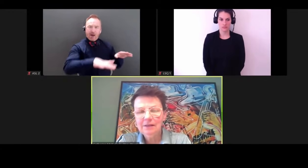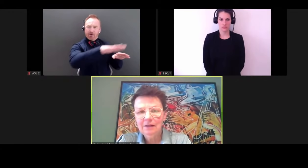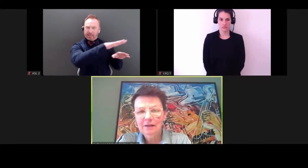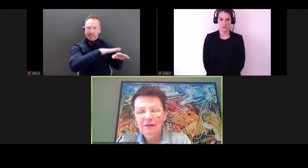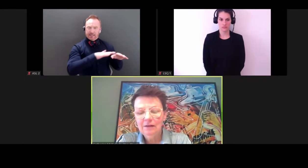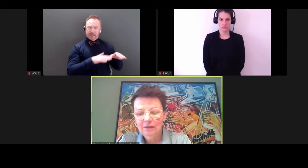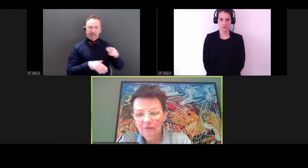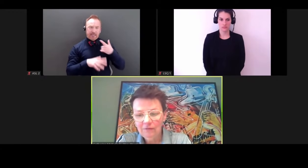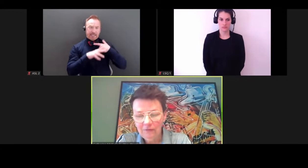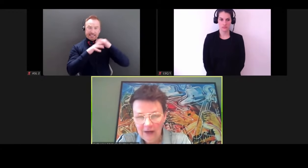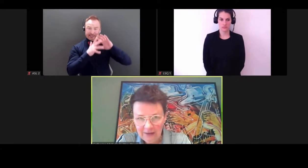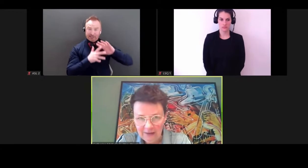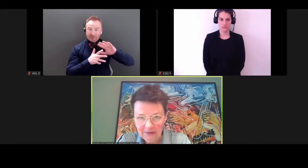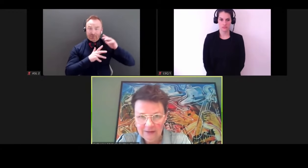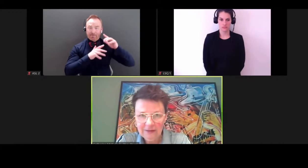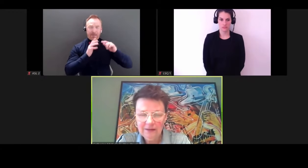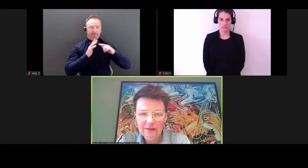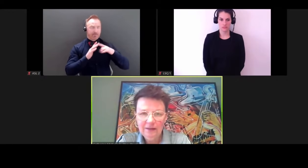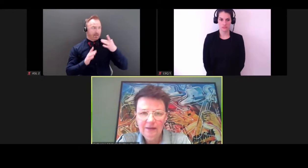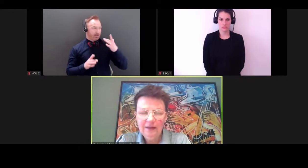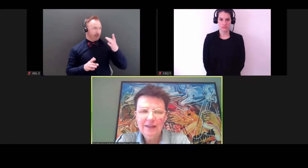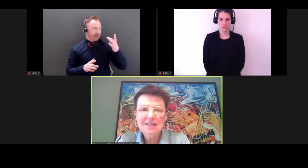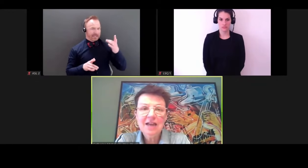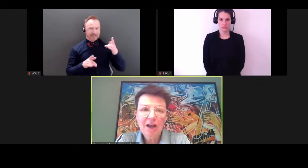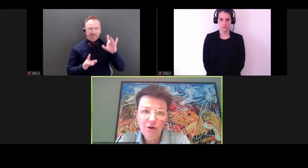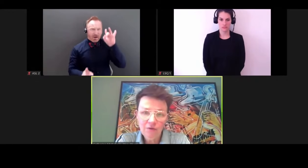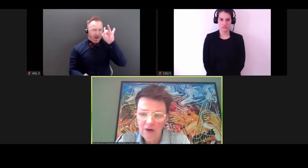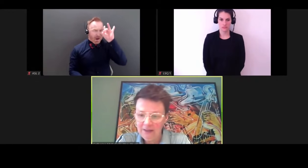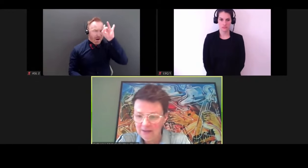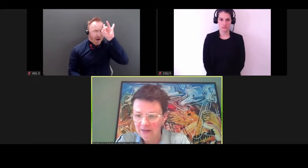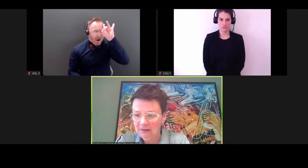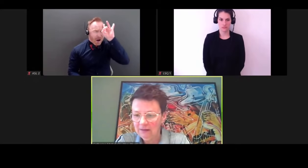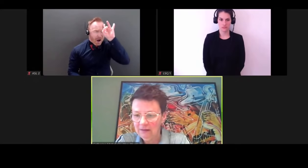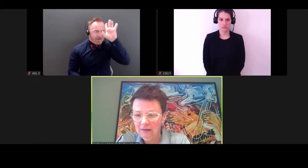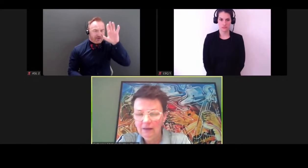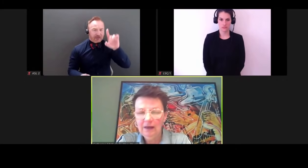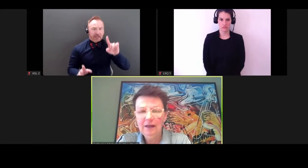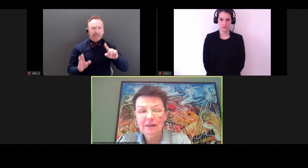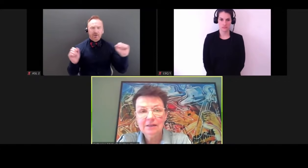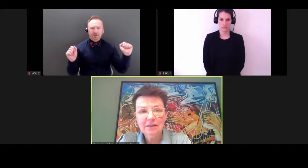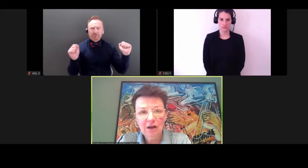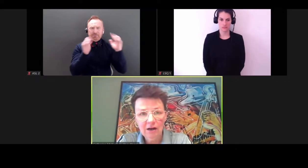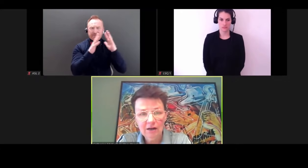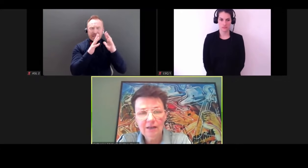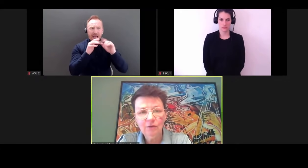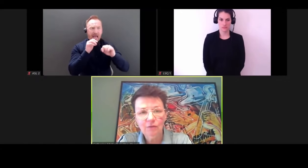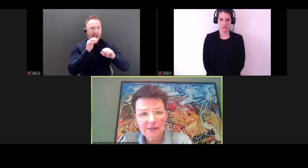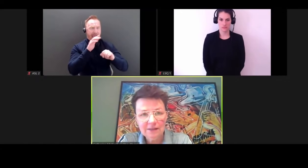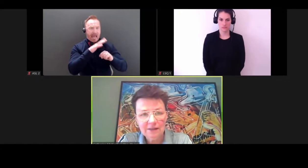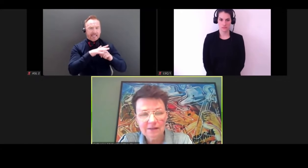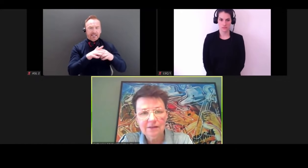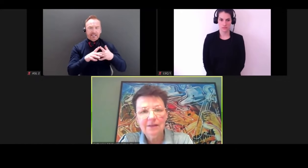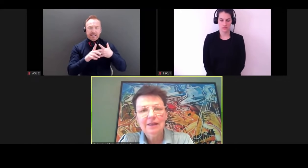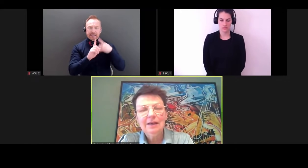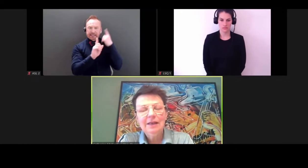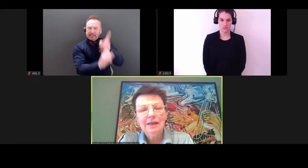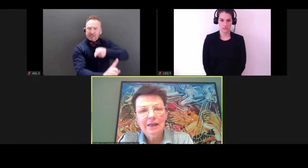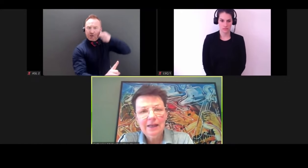is violent and terrorizing, and it is targeting